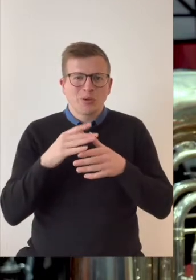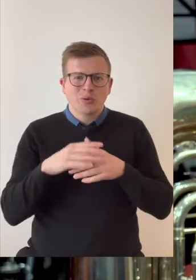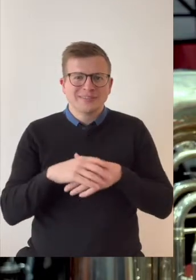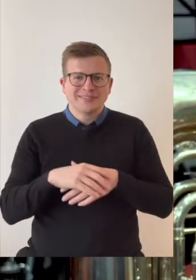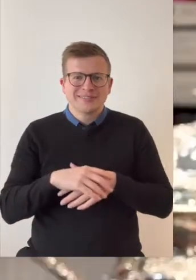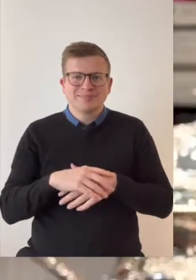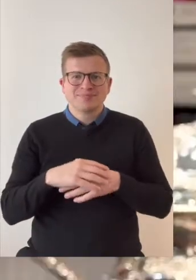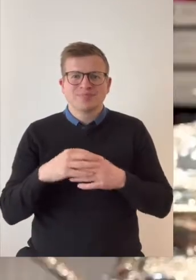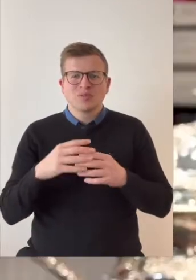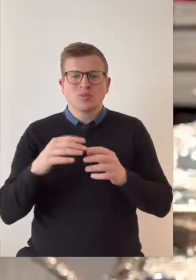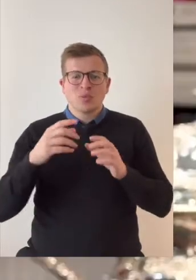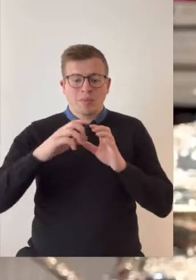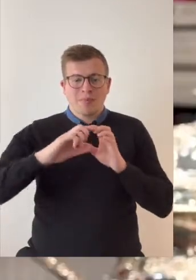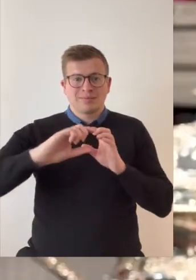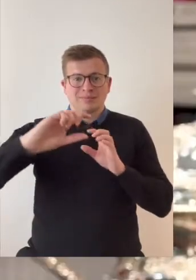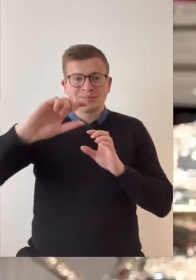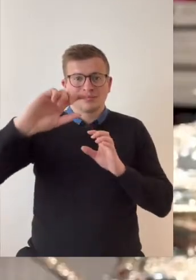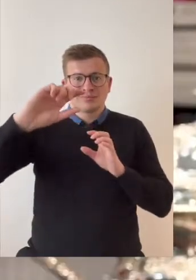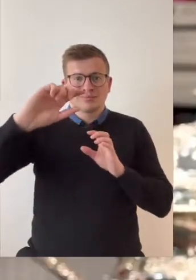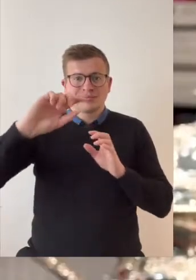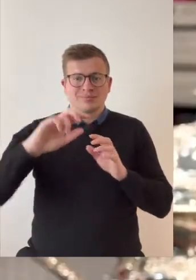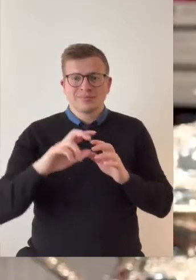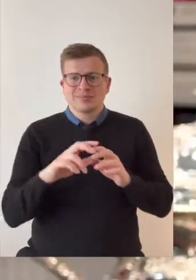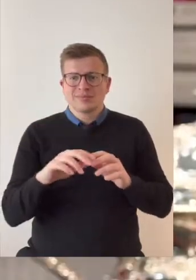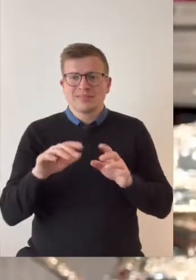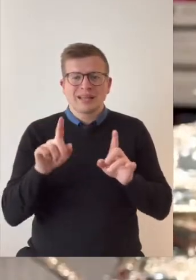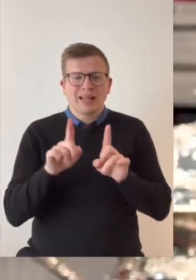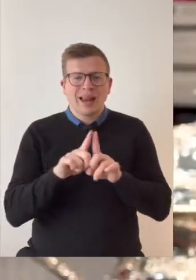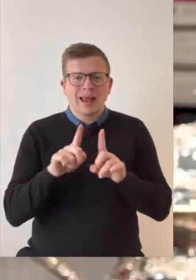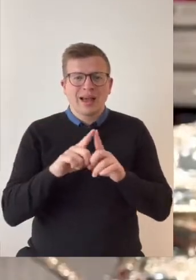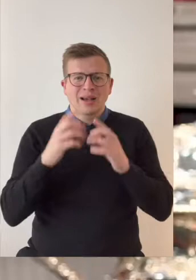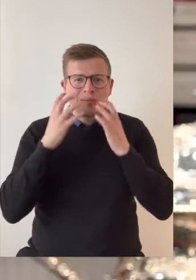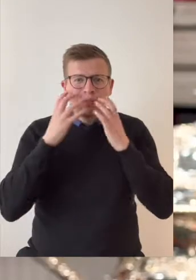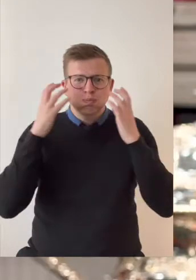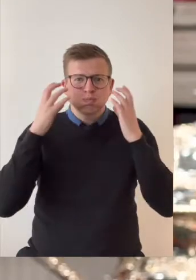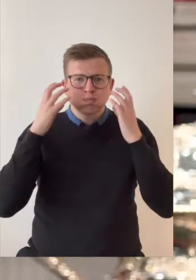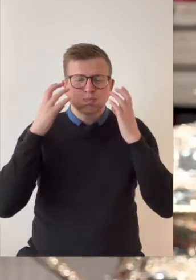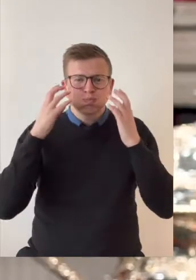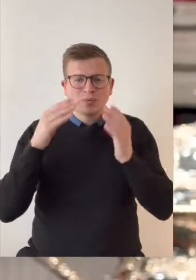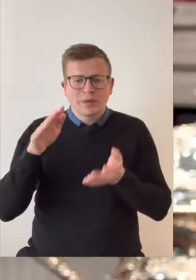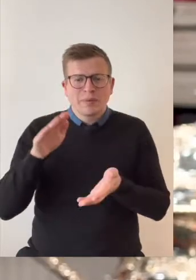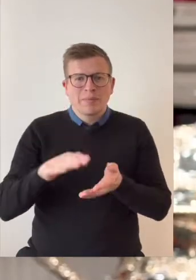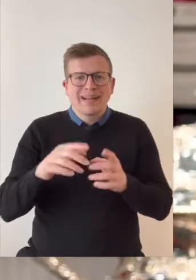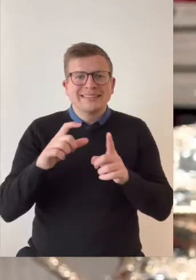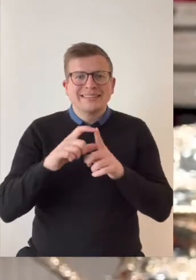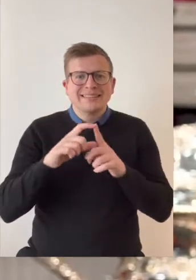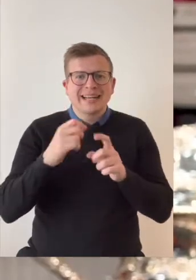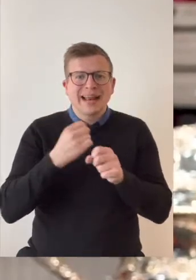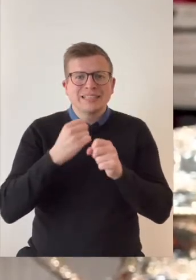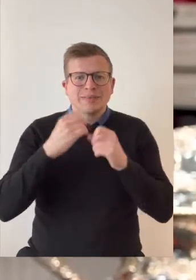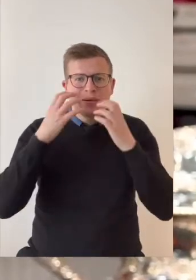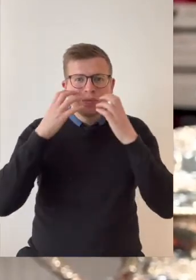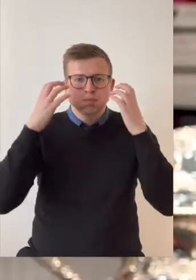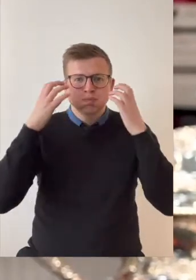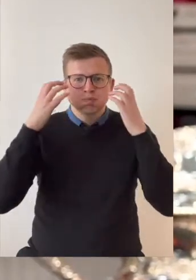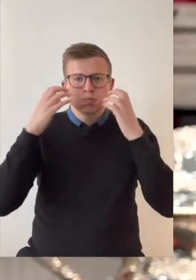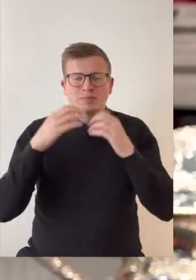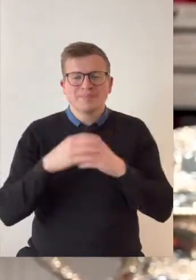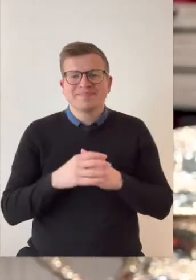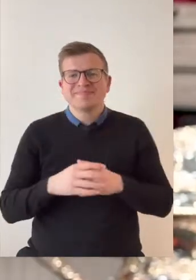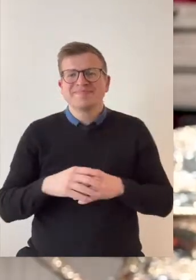cornet with a bend on it, and a little bit like a mini Dizzy Gillespie